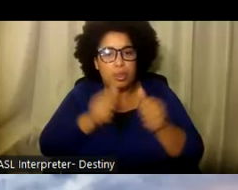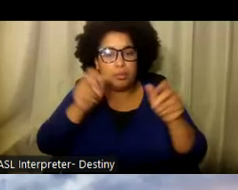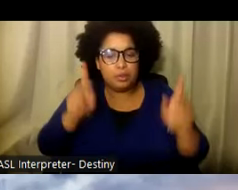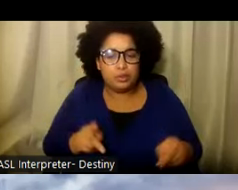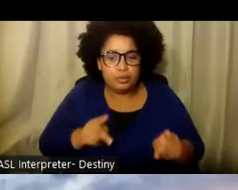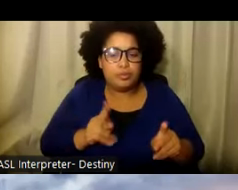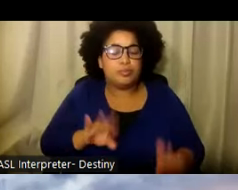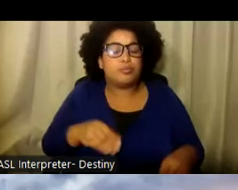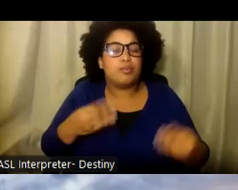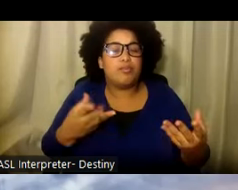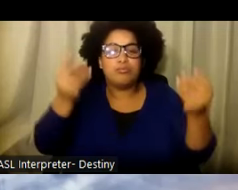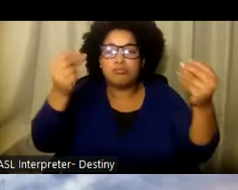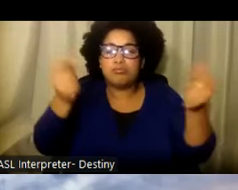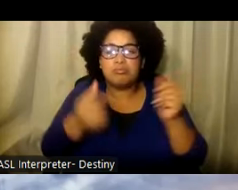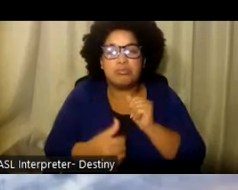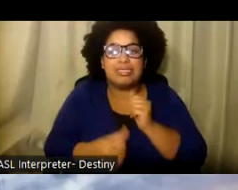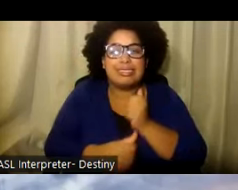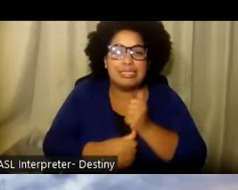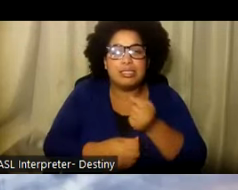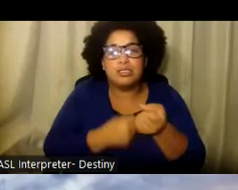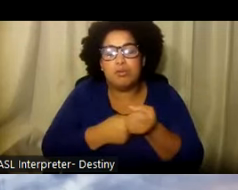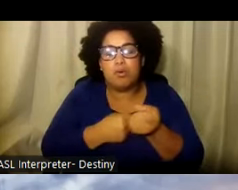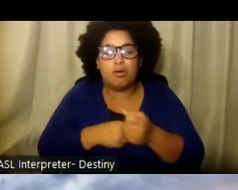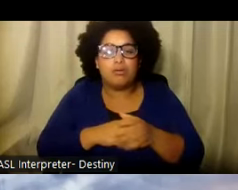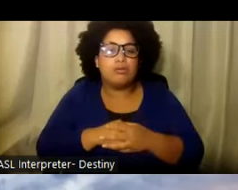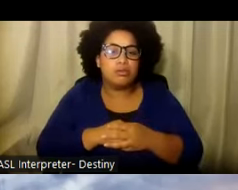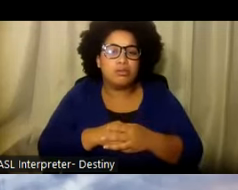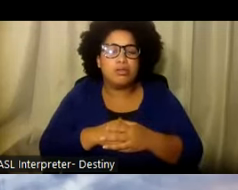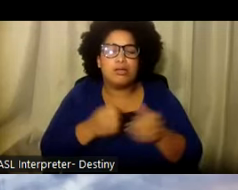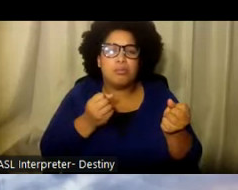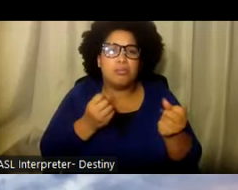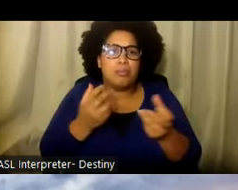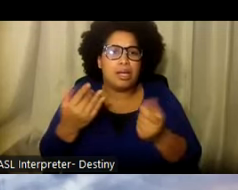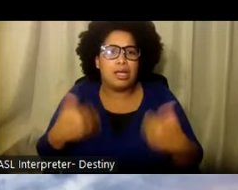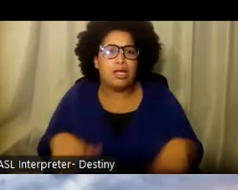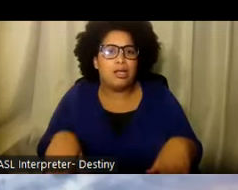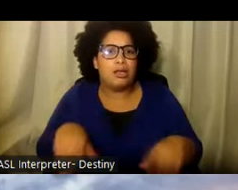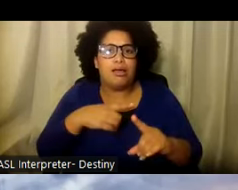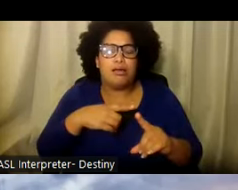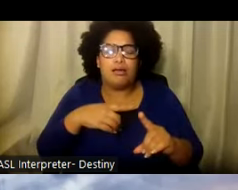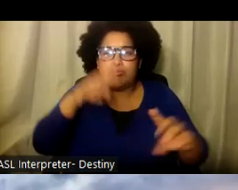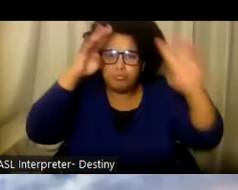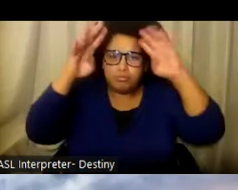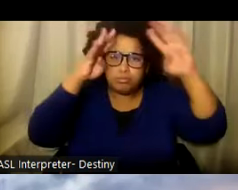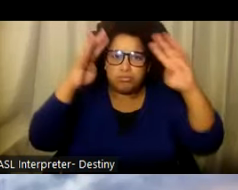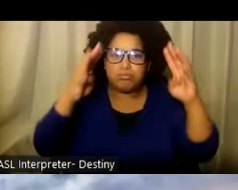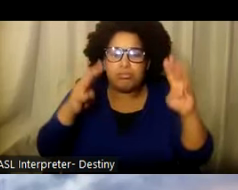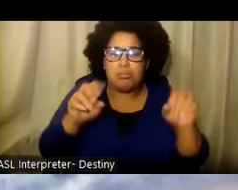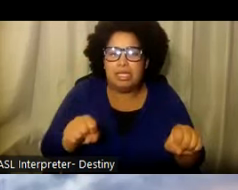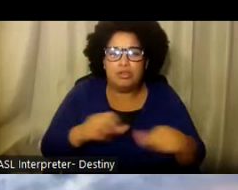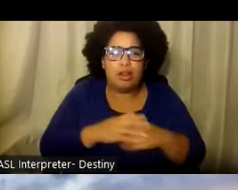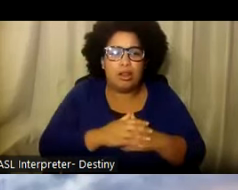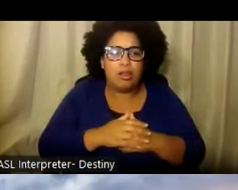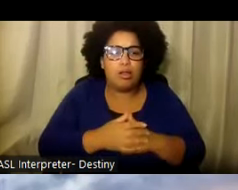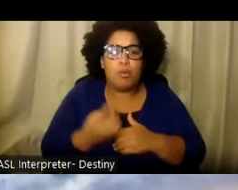and provide immediate assistance. There are so many potential innovations. A focus group